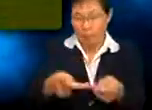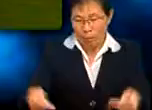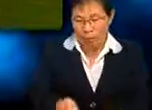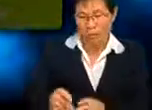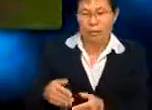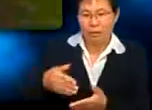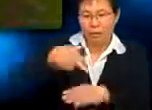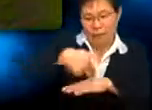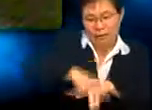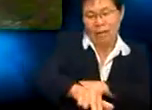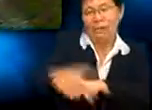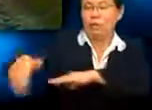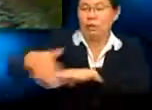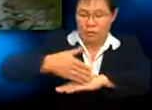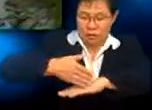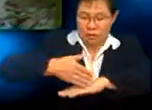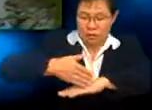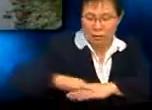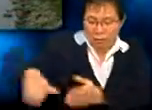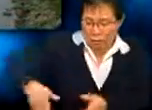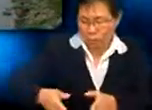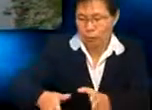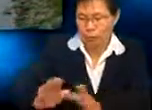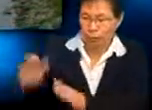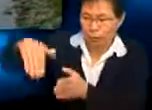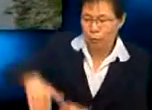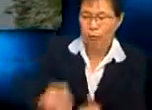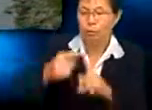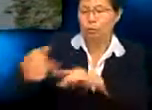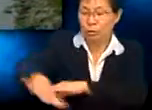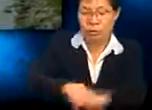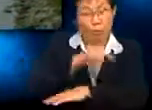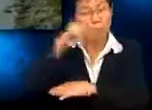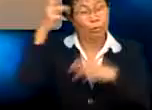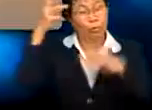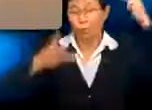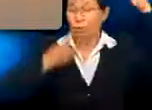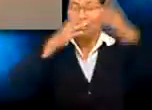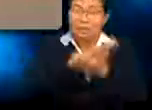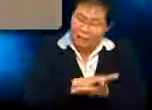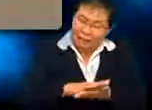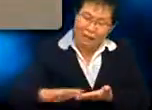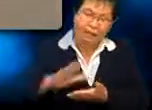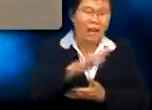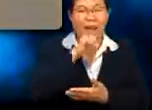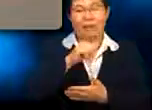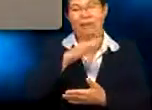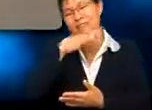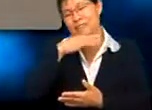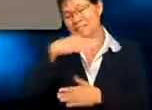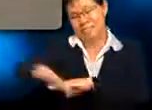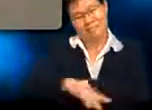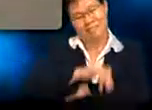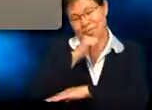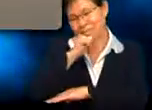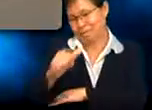to the deep blue sea. Don't worry about it. It is clean and will not pollute the